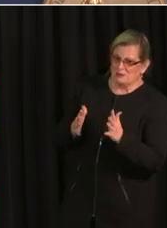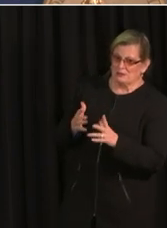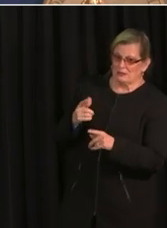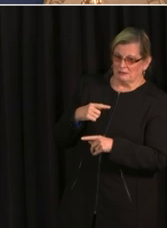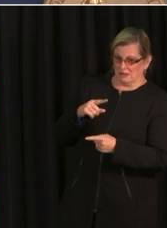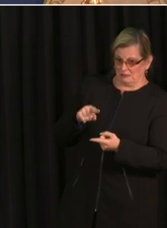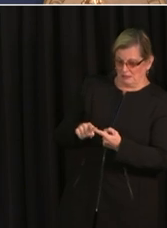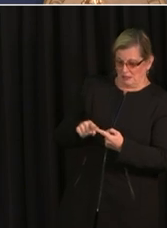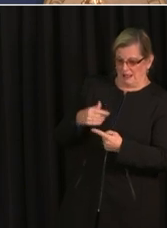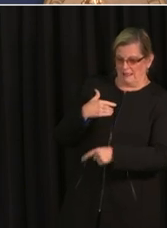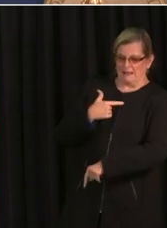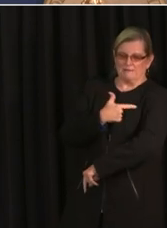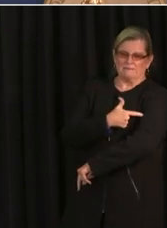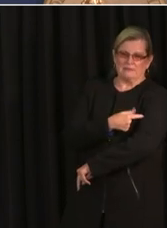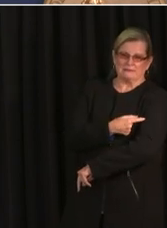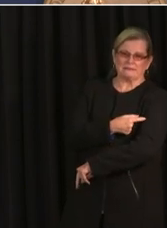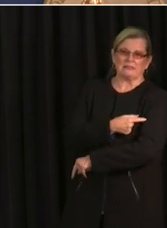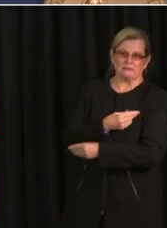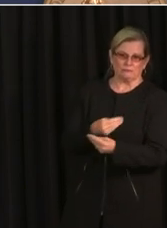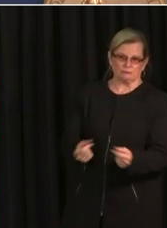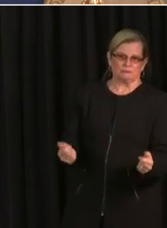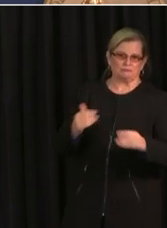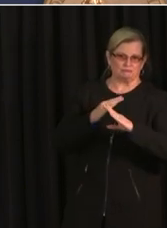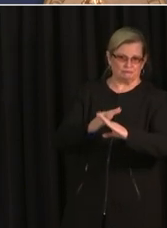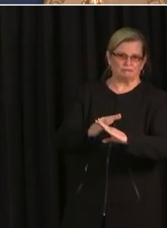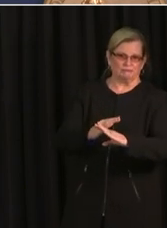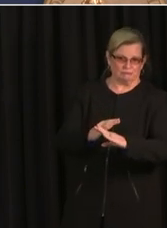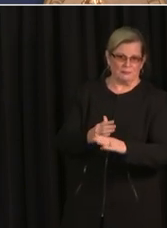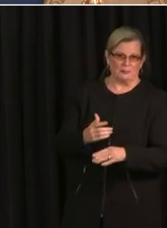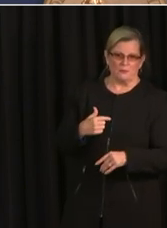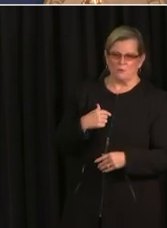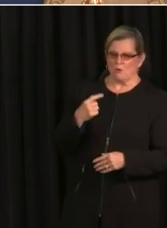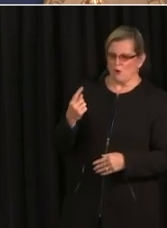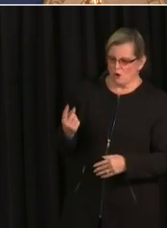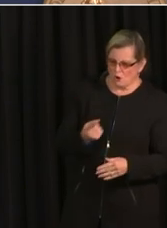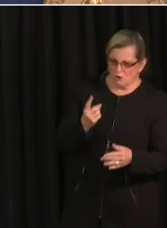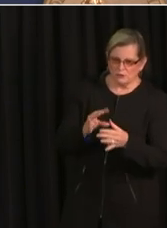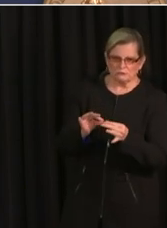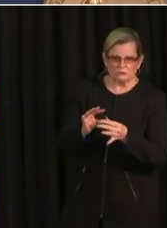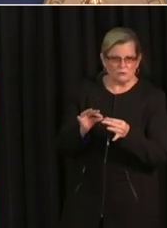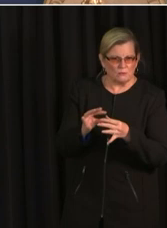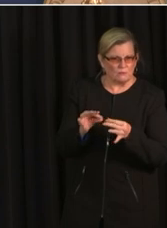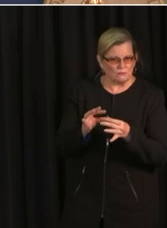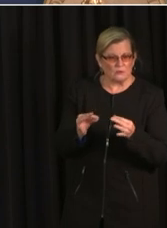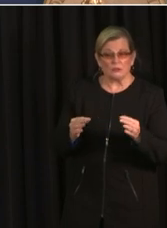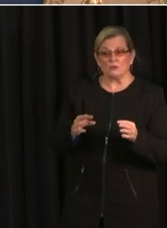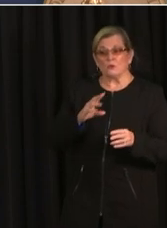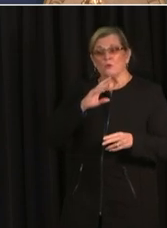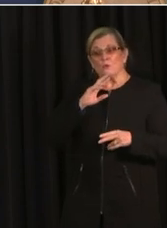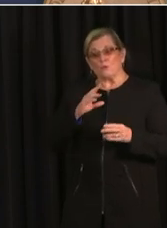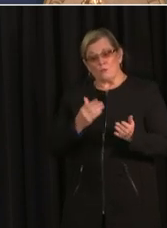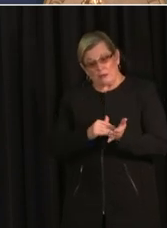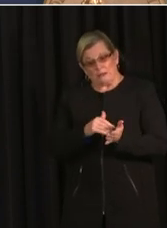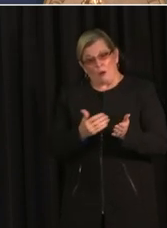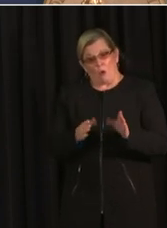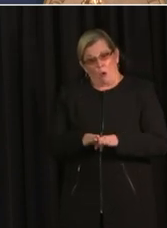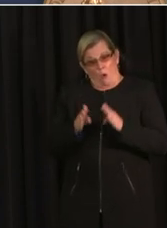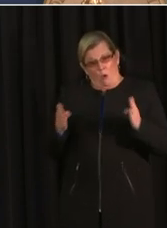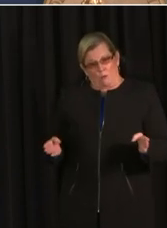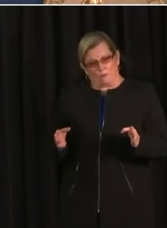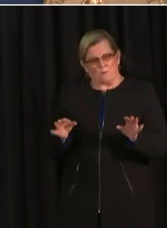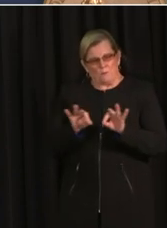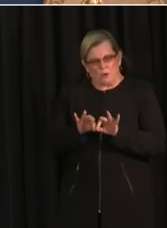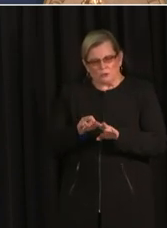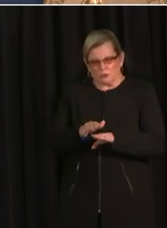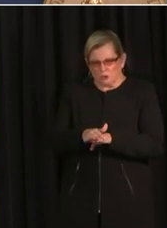a vaccine or cure. That's why we have always talked about reopening as a dial that